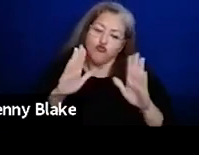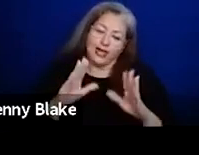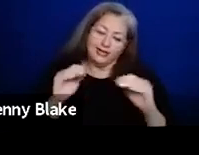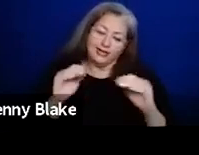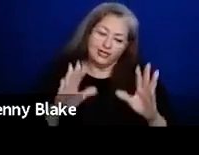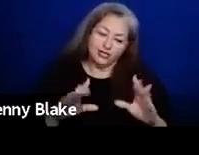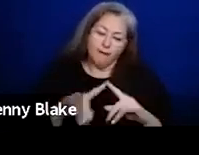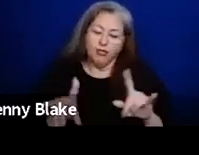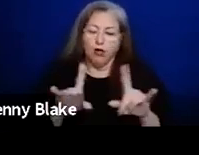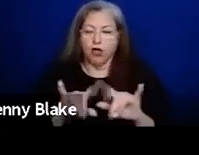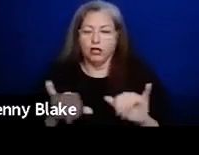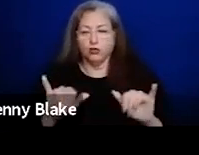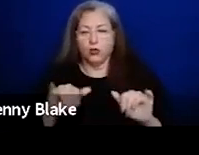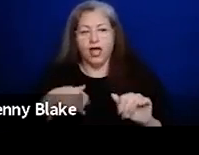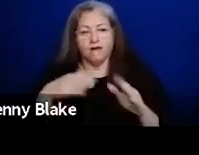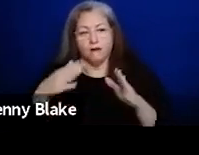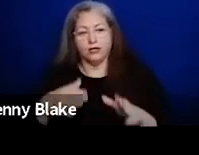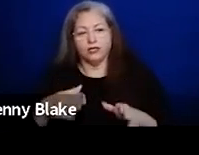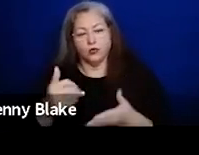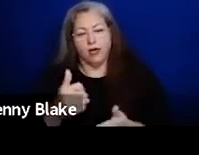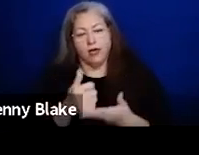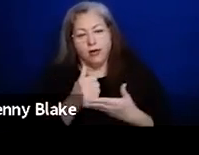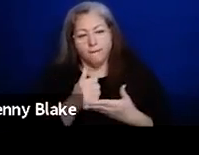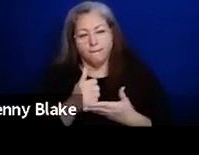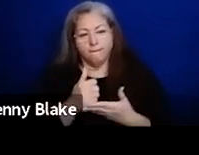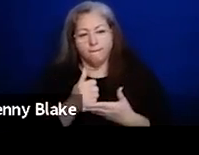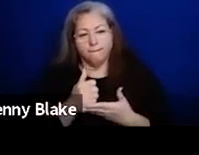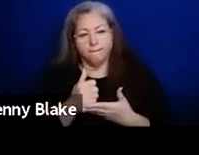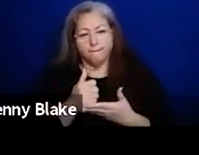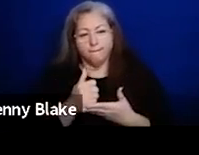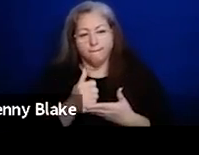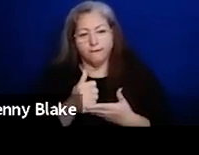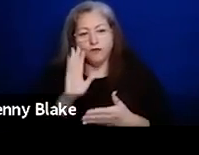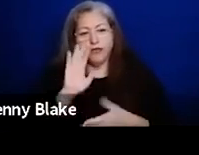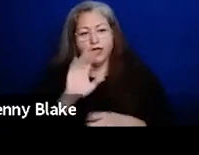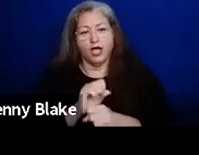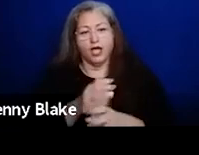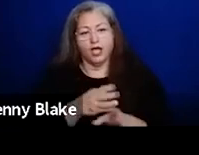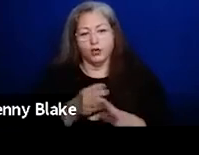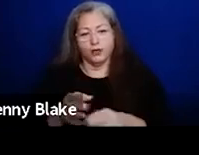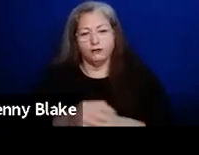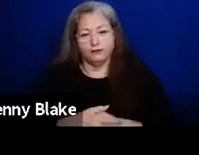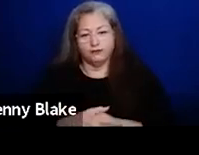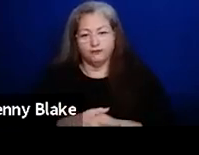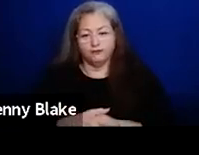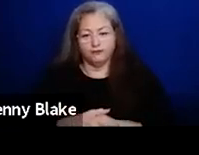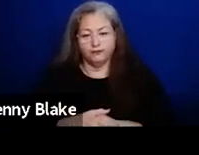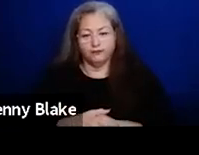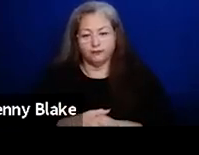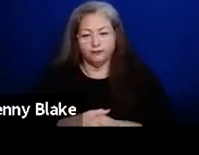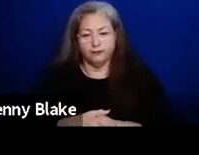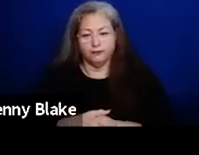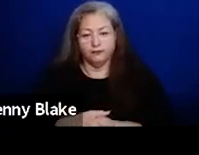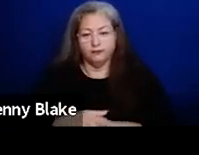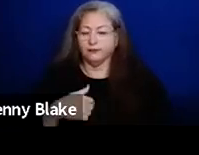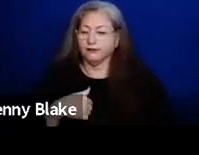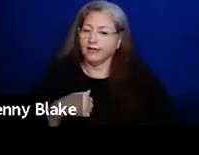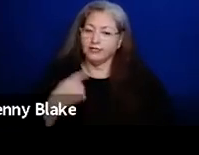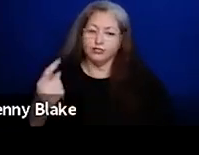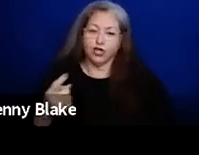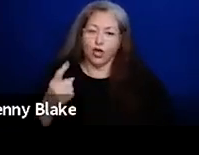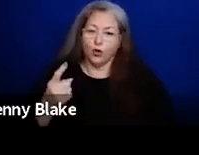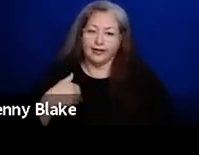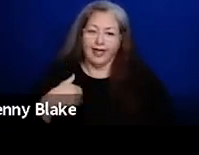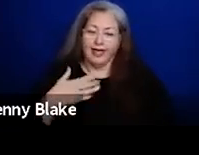and yet also someone who will help them with their career? I just always had the